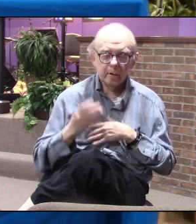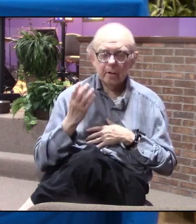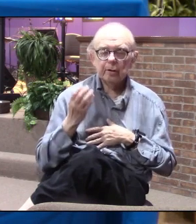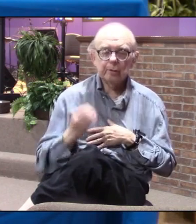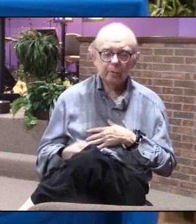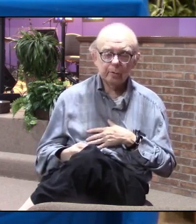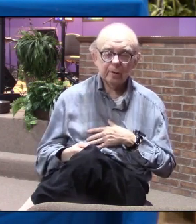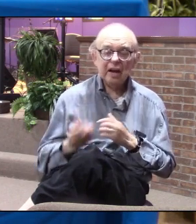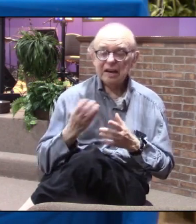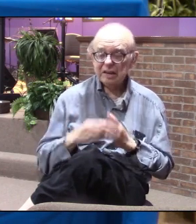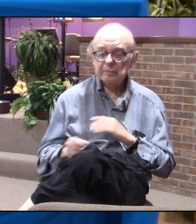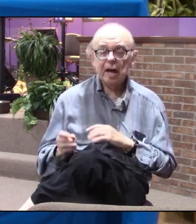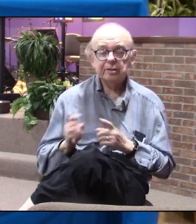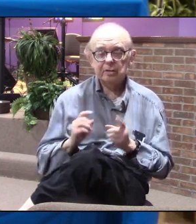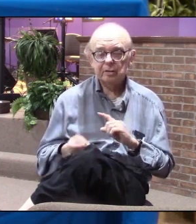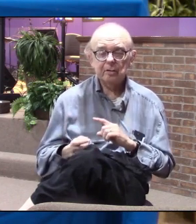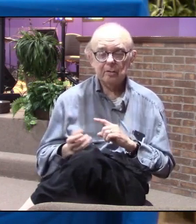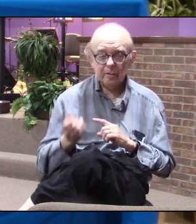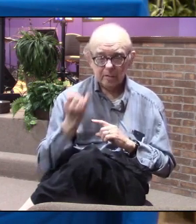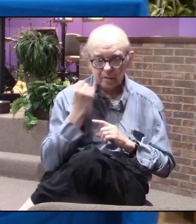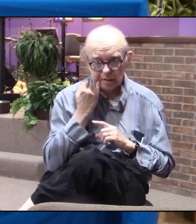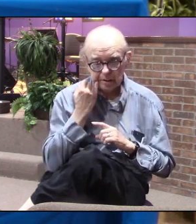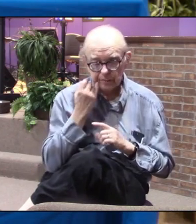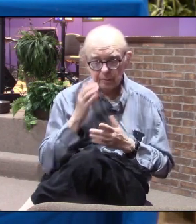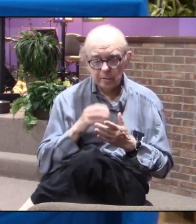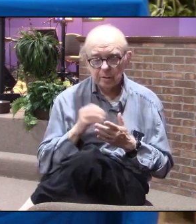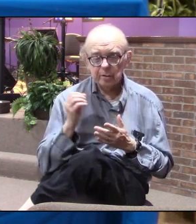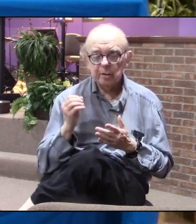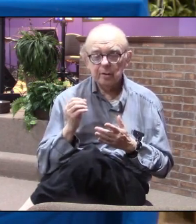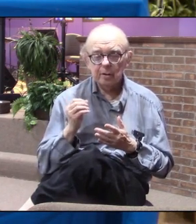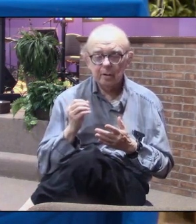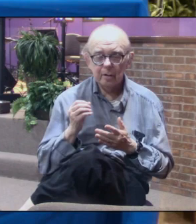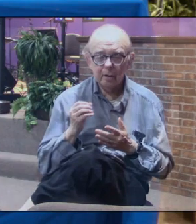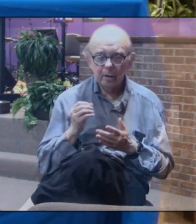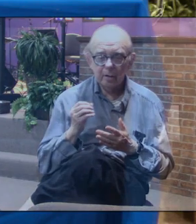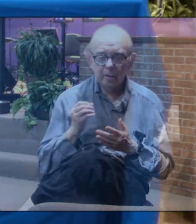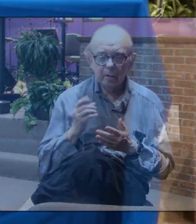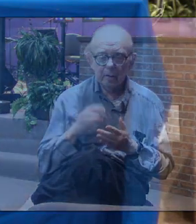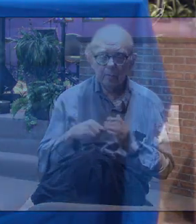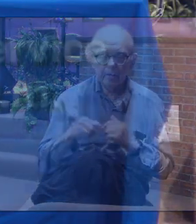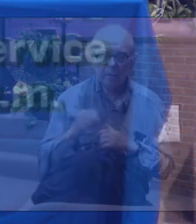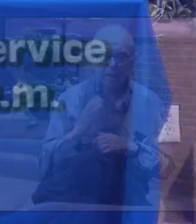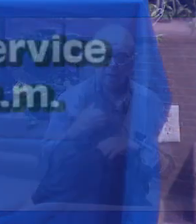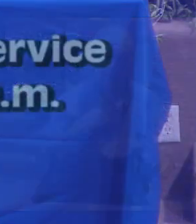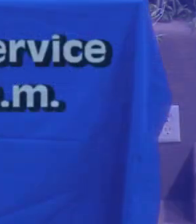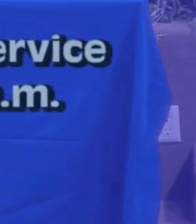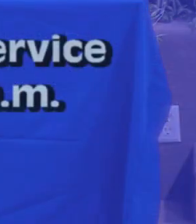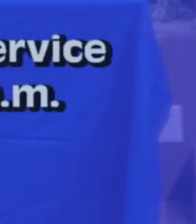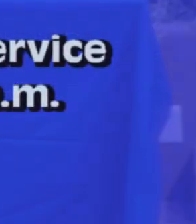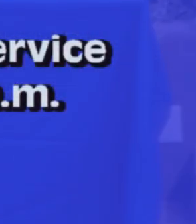changed if you learn what he's got you in there for.